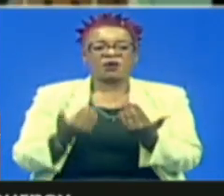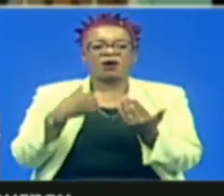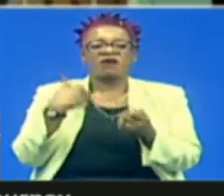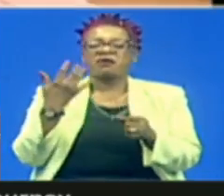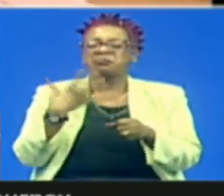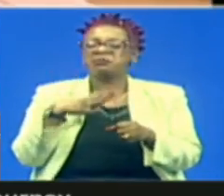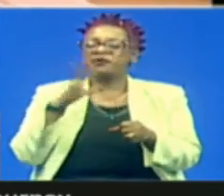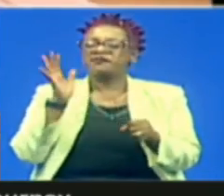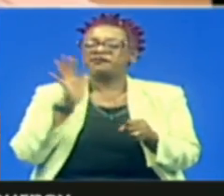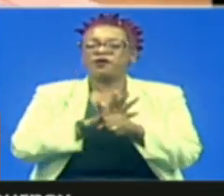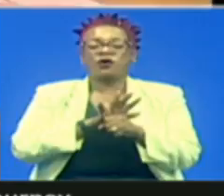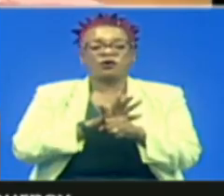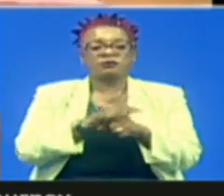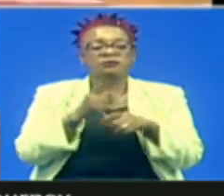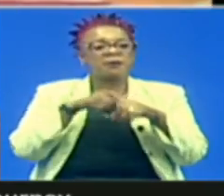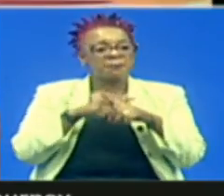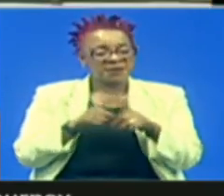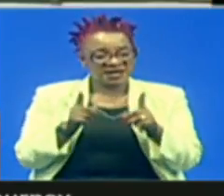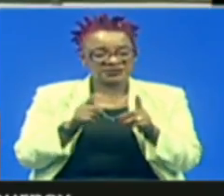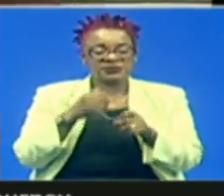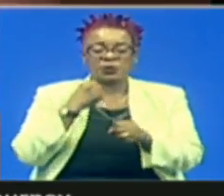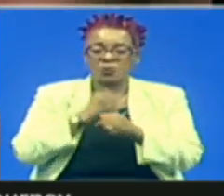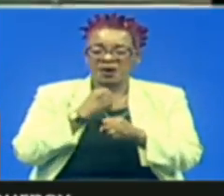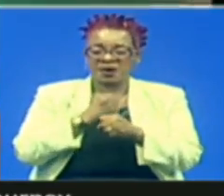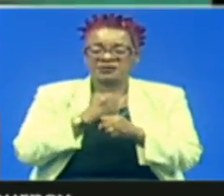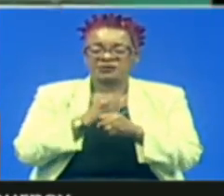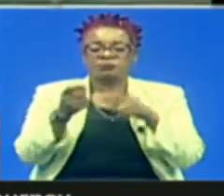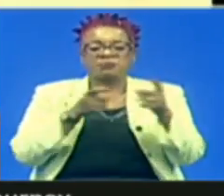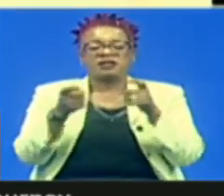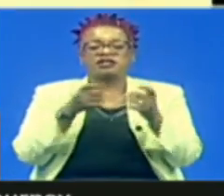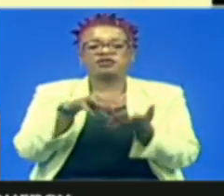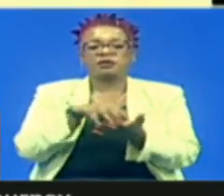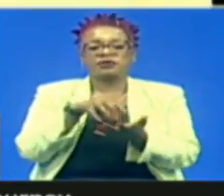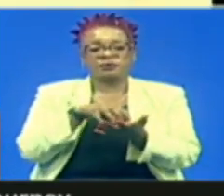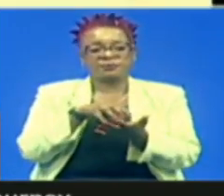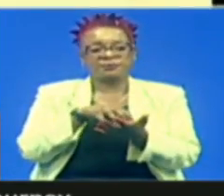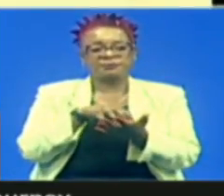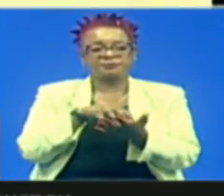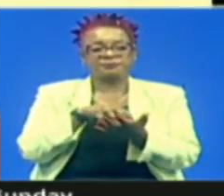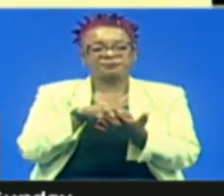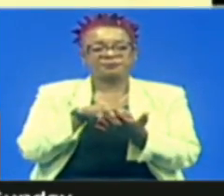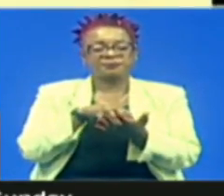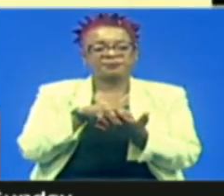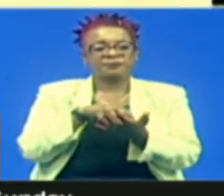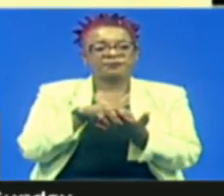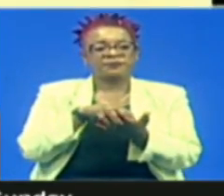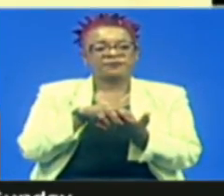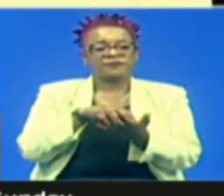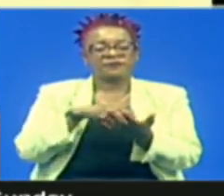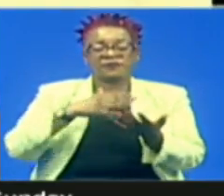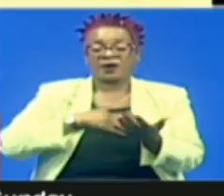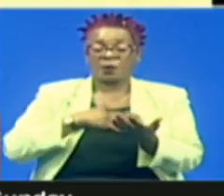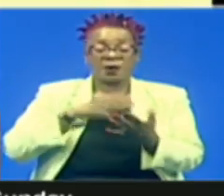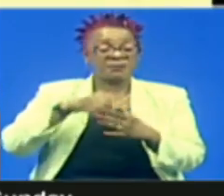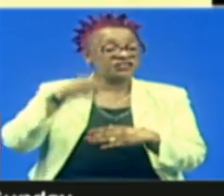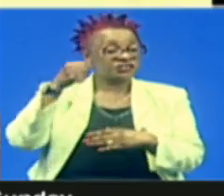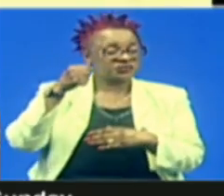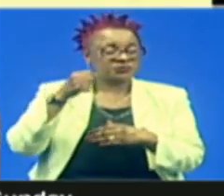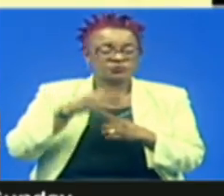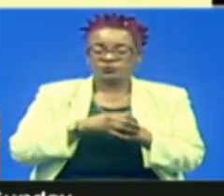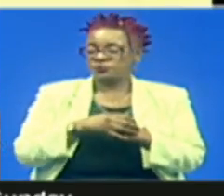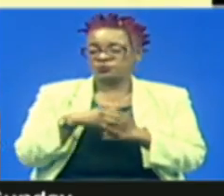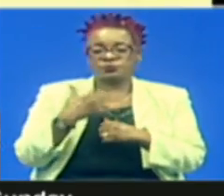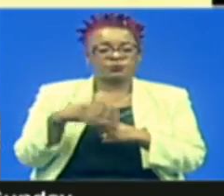of patients, but they are working to manage the situation. Our budget is overstretched